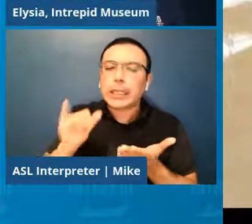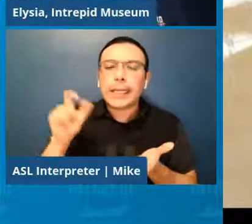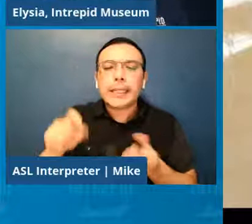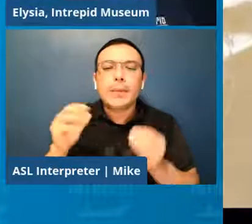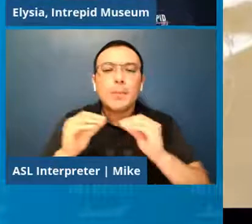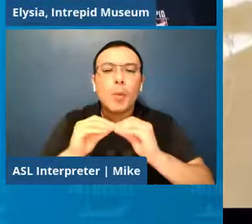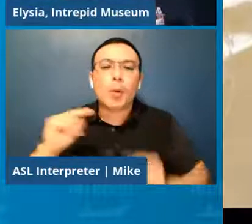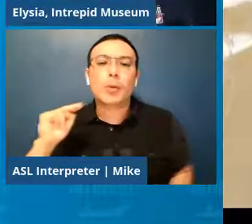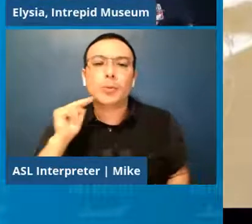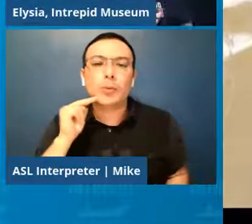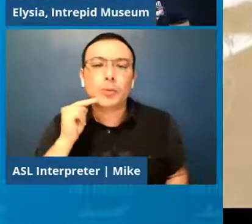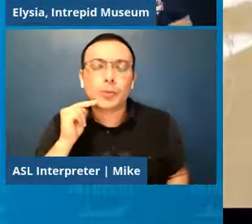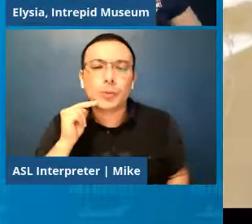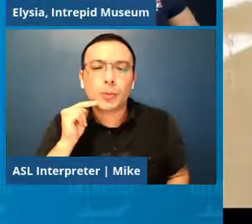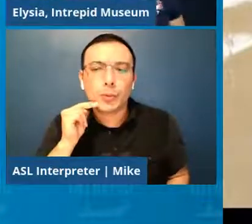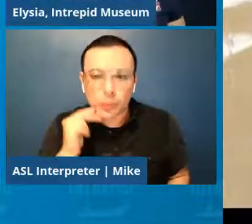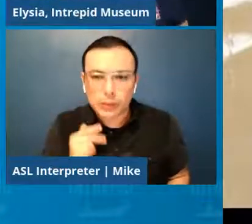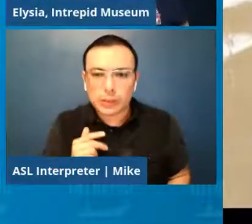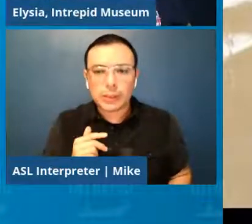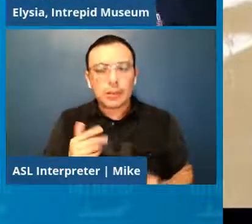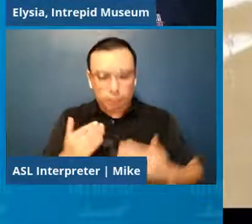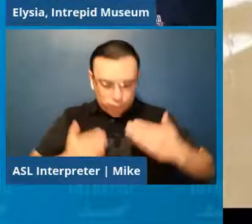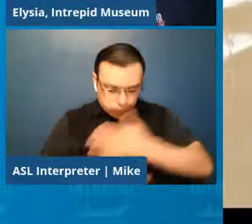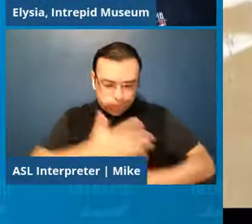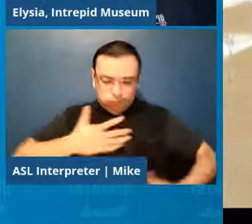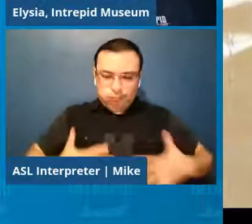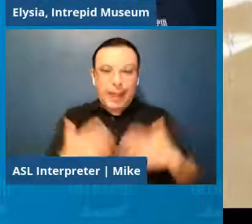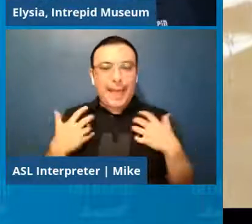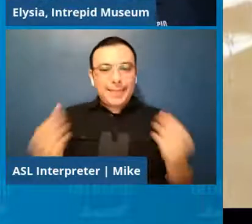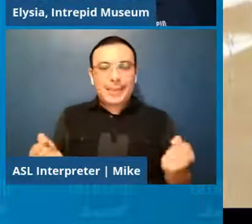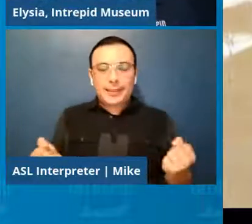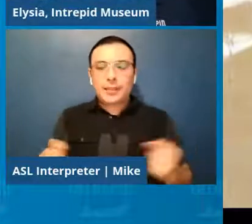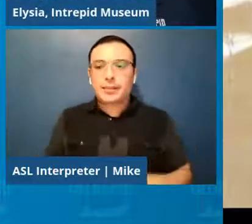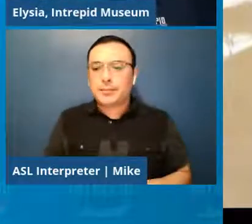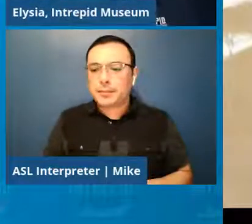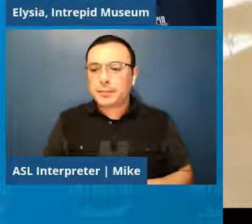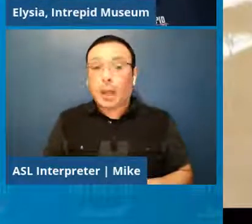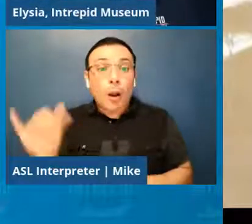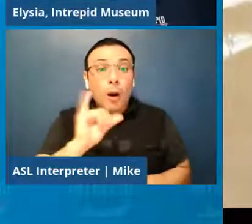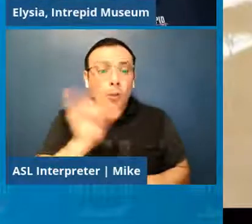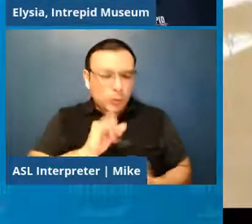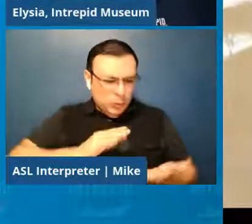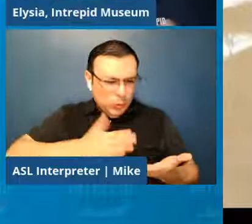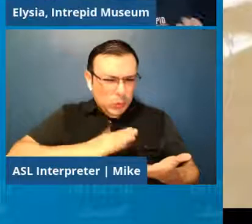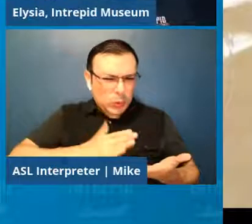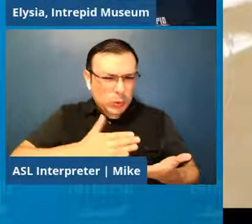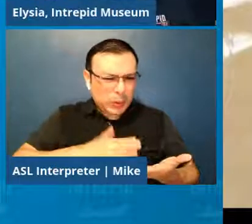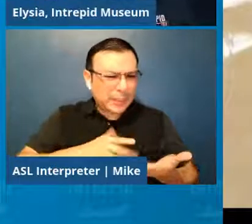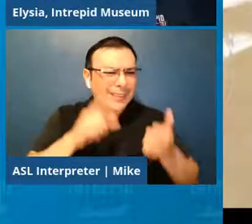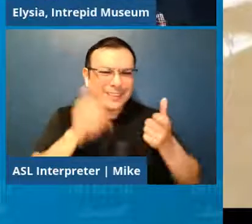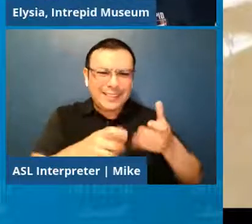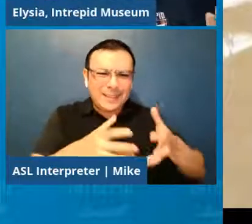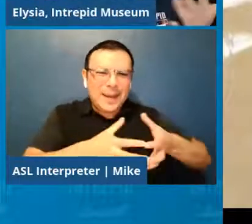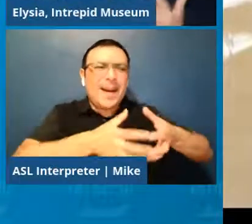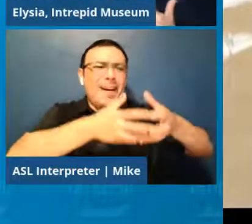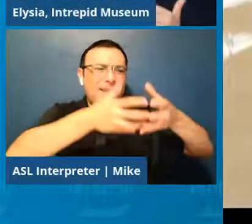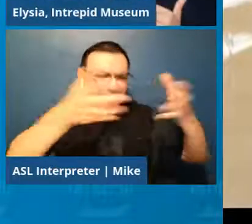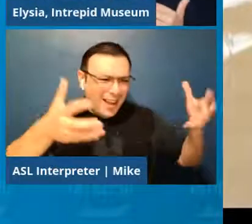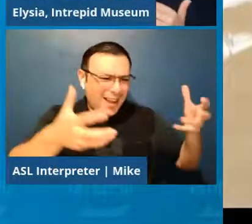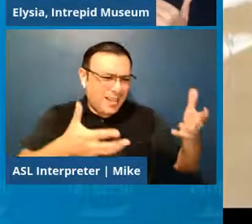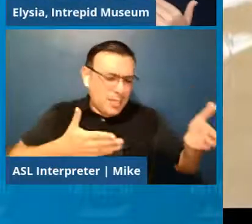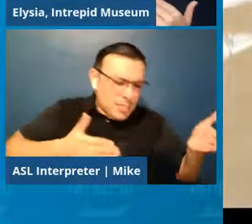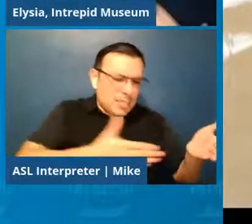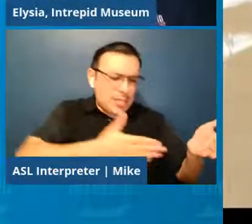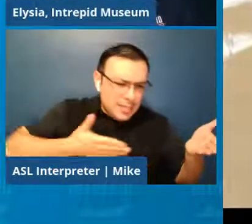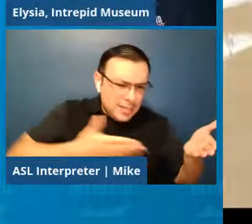a lot of time and effort. And sometimes the meals themselves just didn't taste great because the water they were using from the fuel cells also